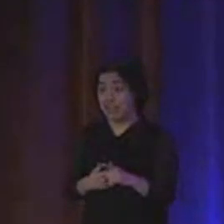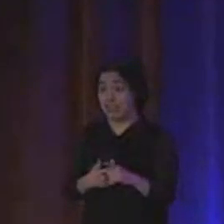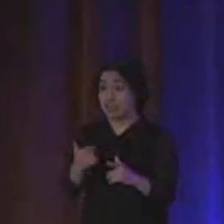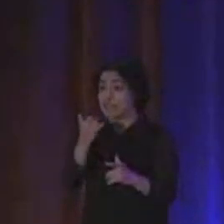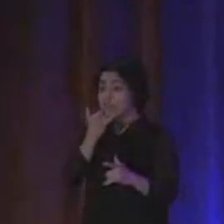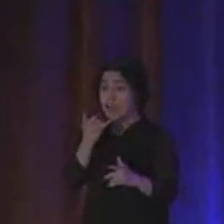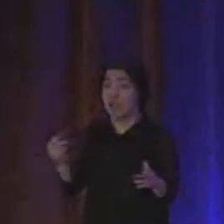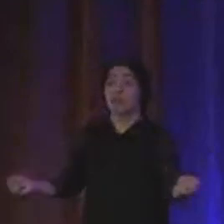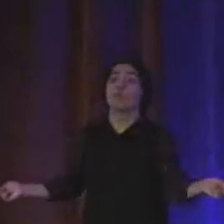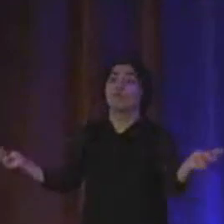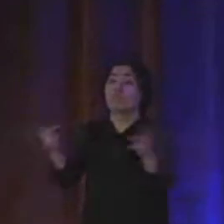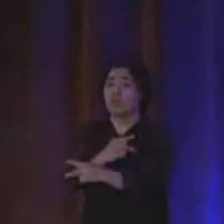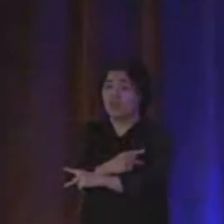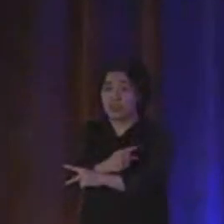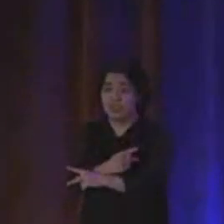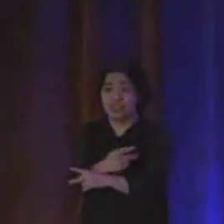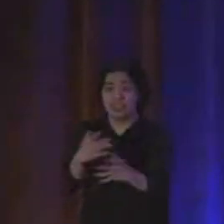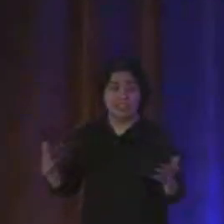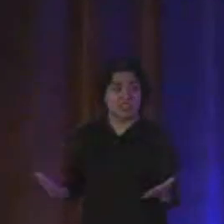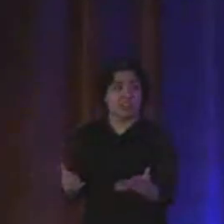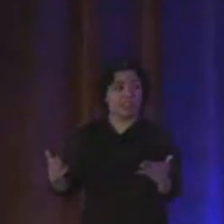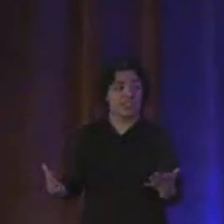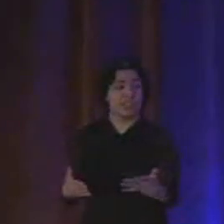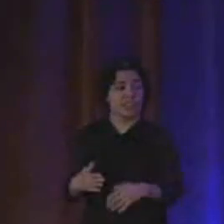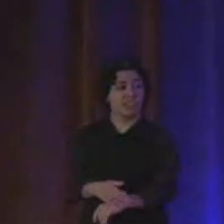even worse right here.